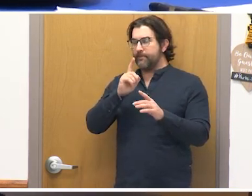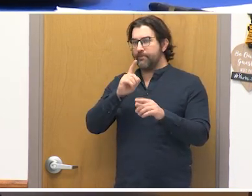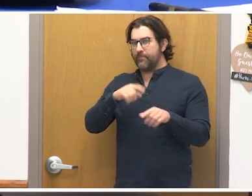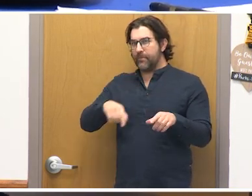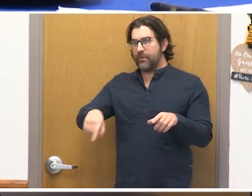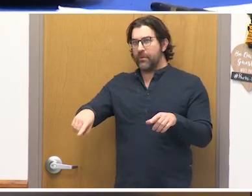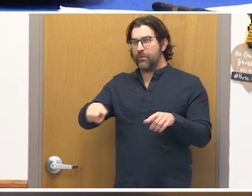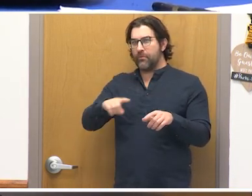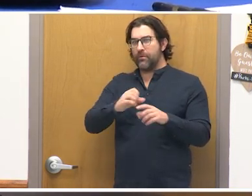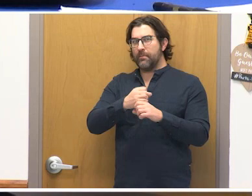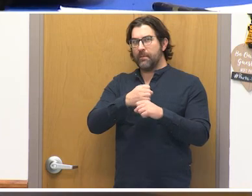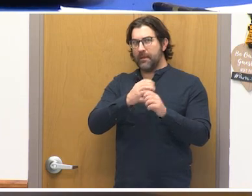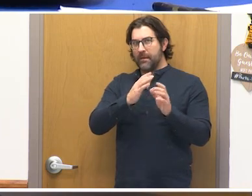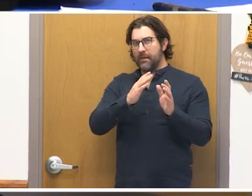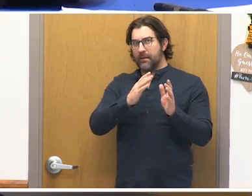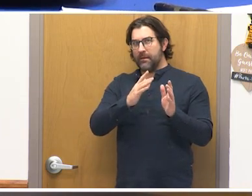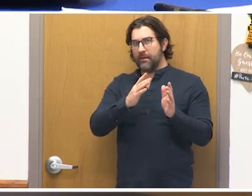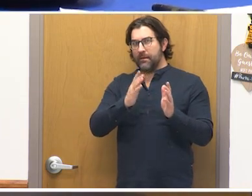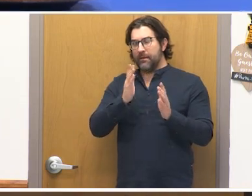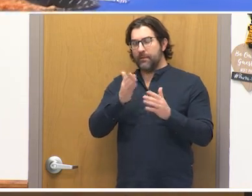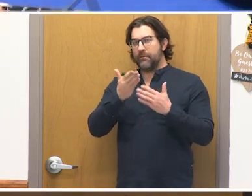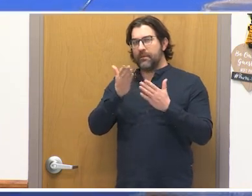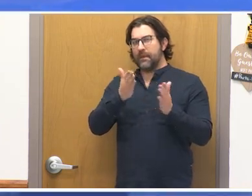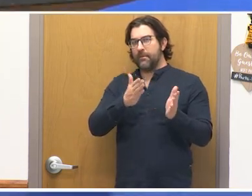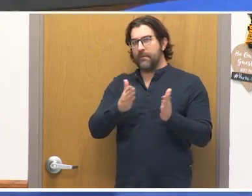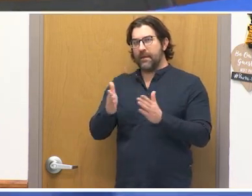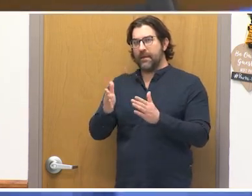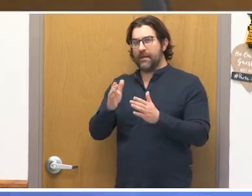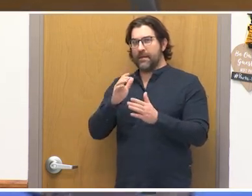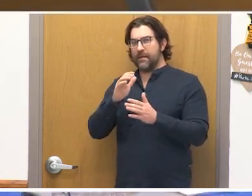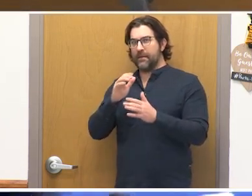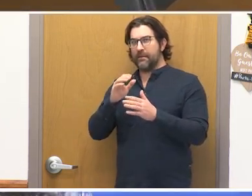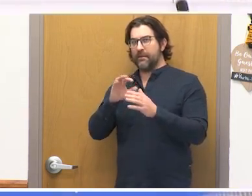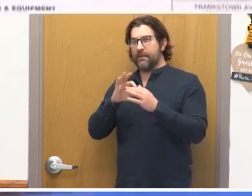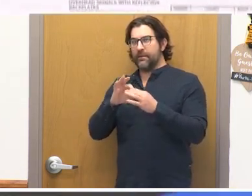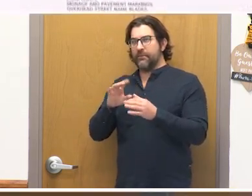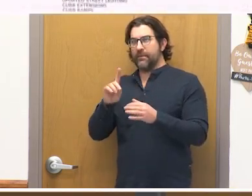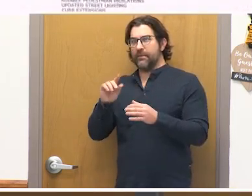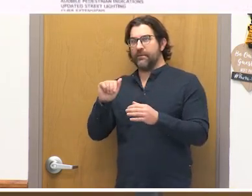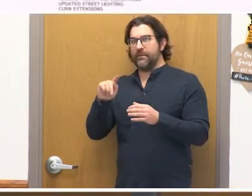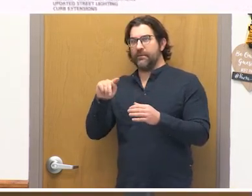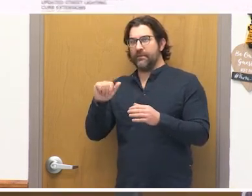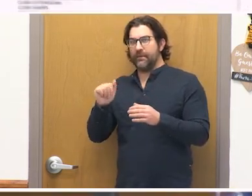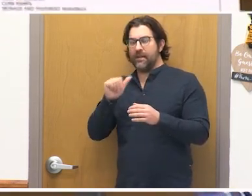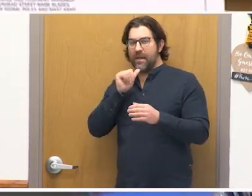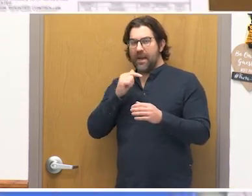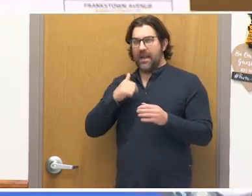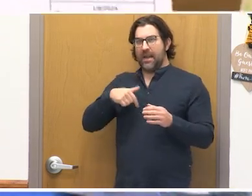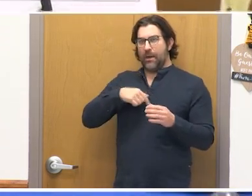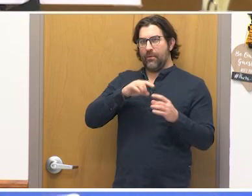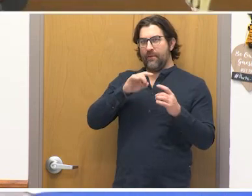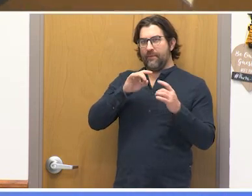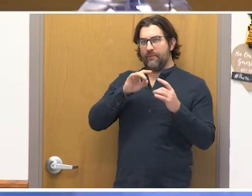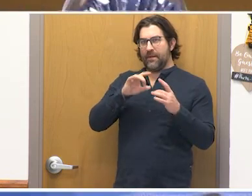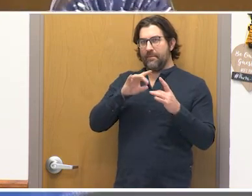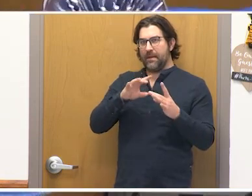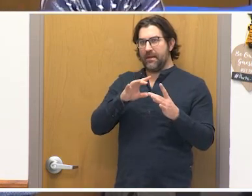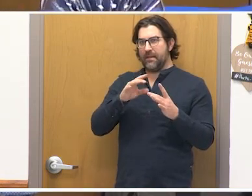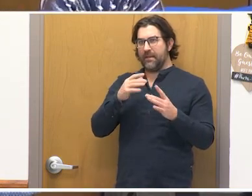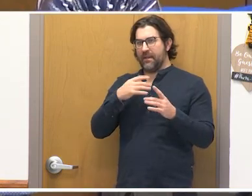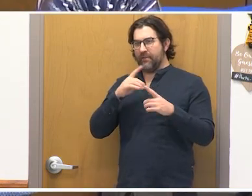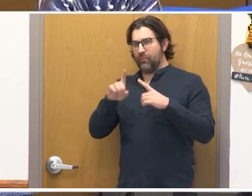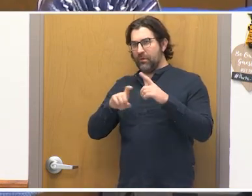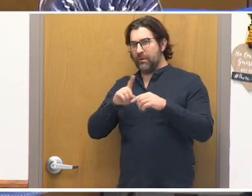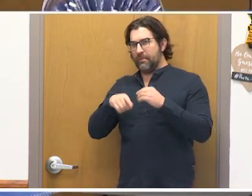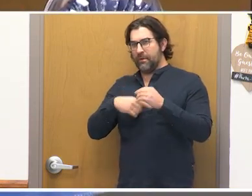you've made a plan, you're presenting a plan based off of data, not what we said. Right, that's what which I have questions